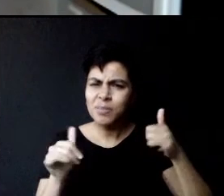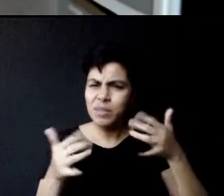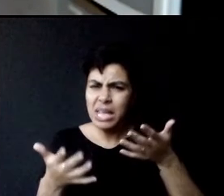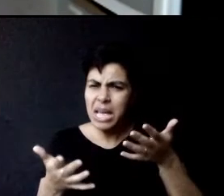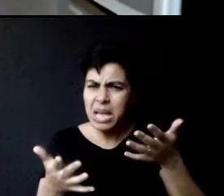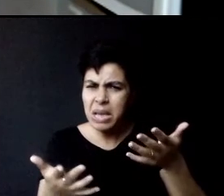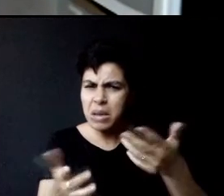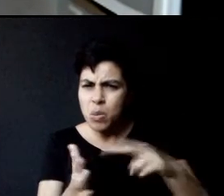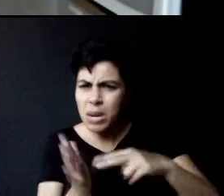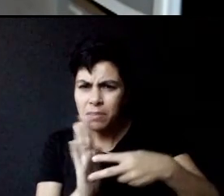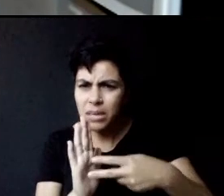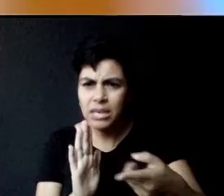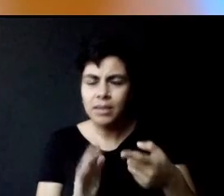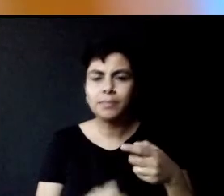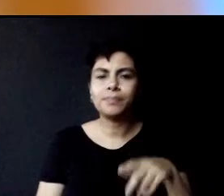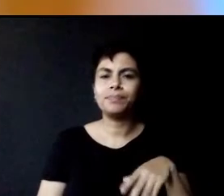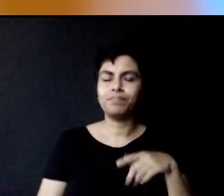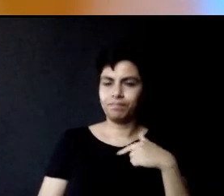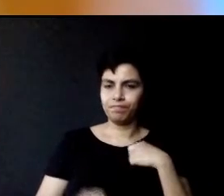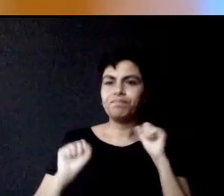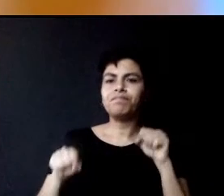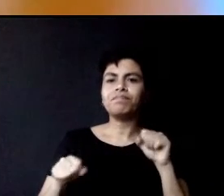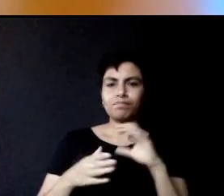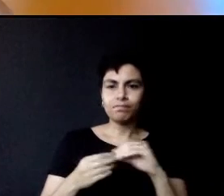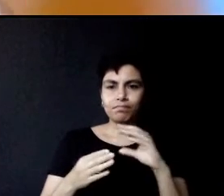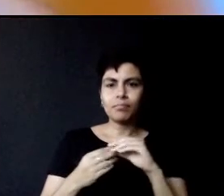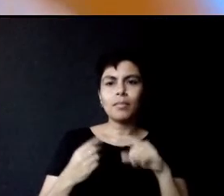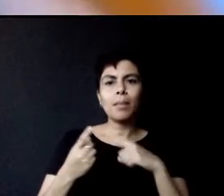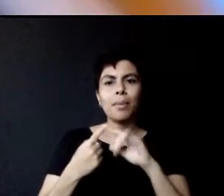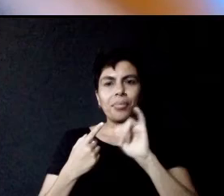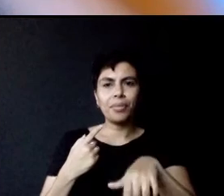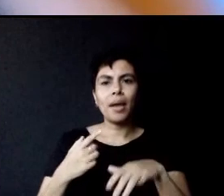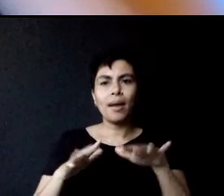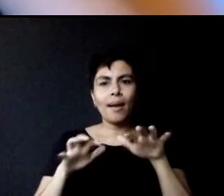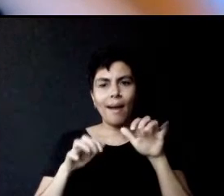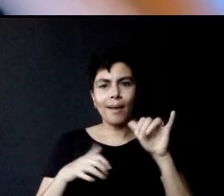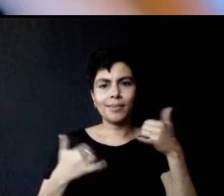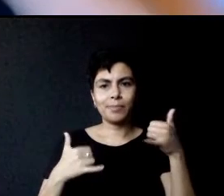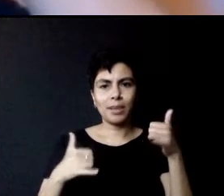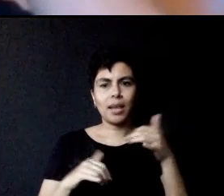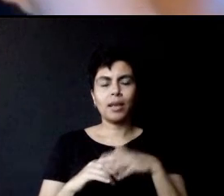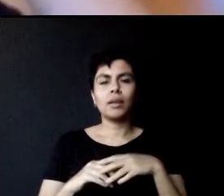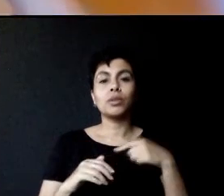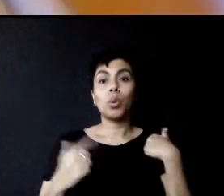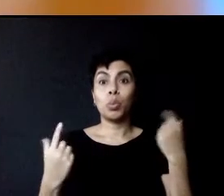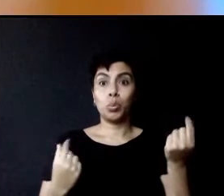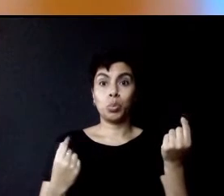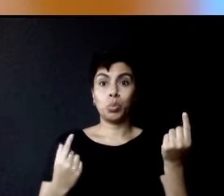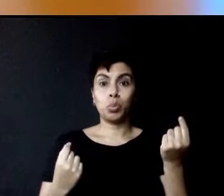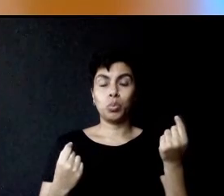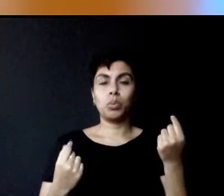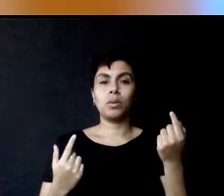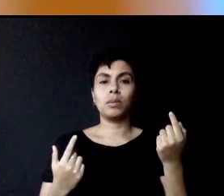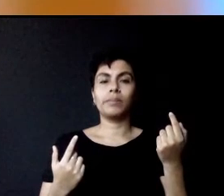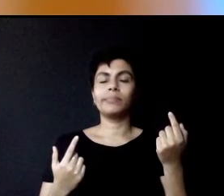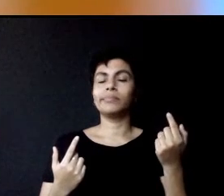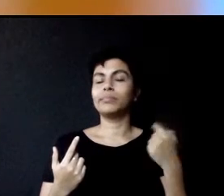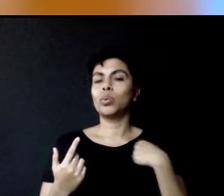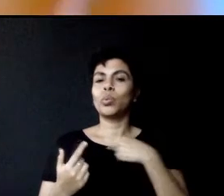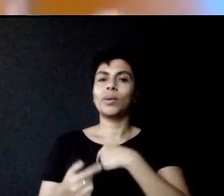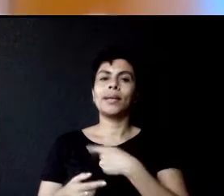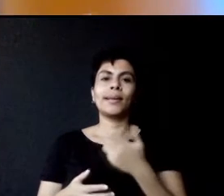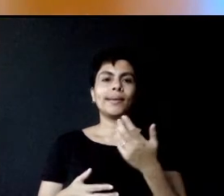play. So I can talk a little bit about this ice play. What we do is we'll